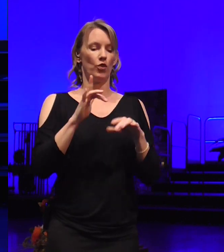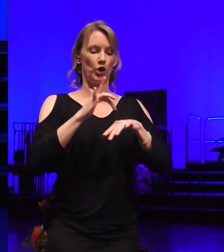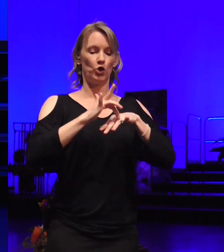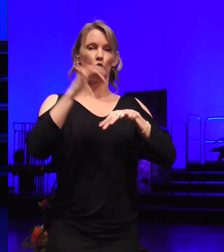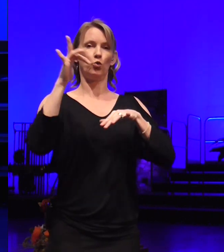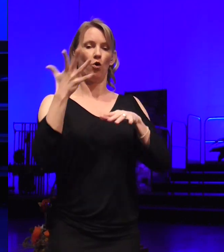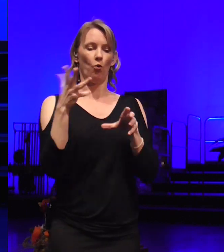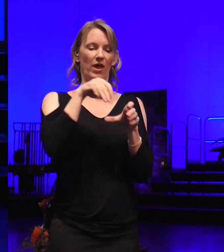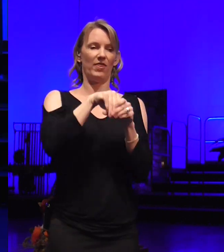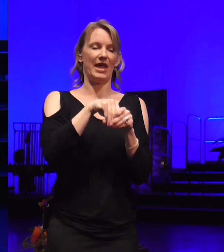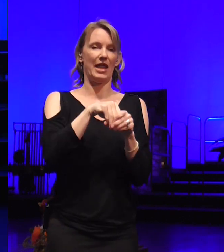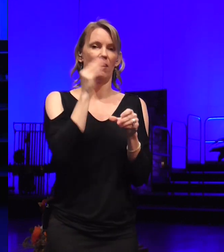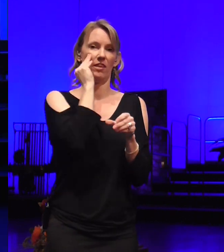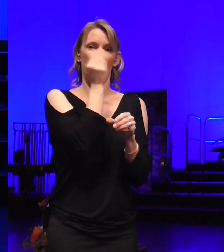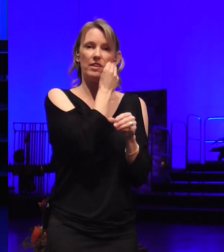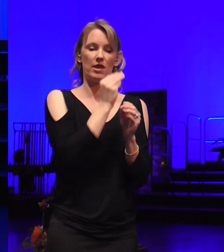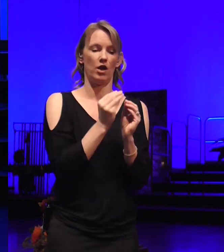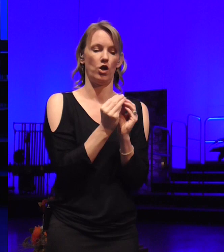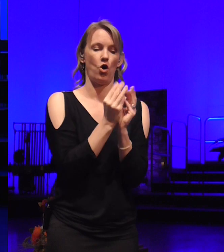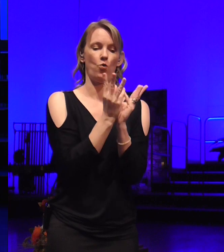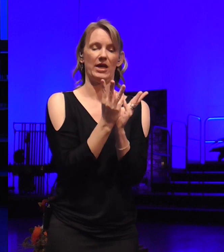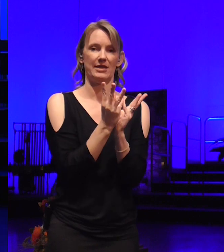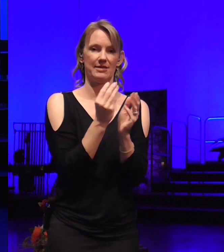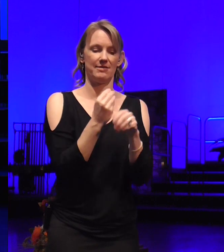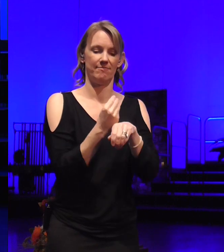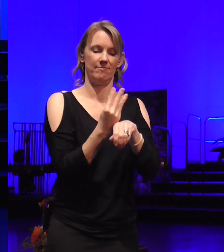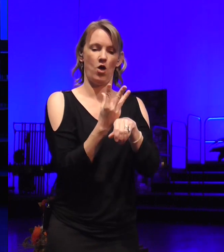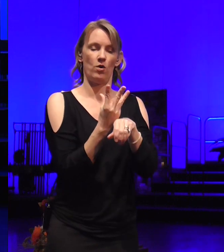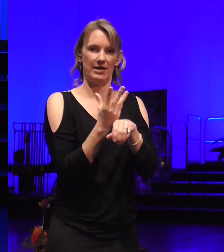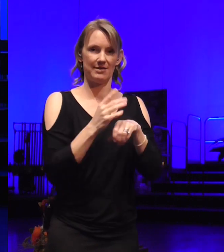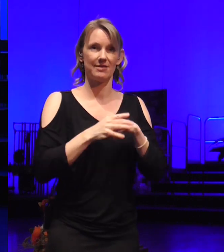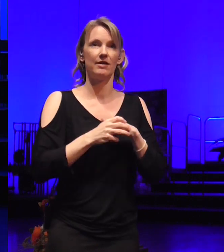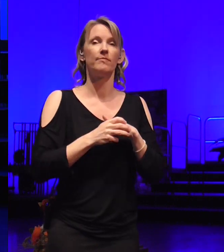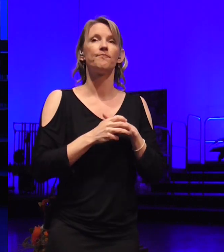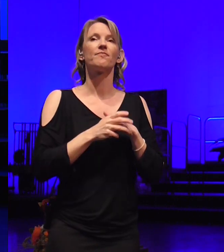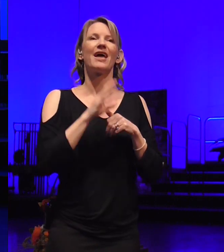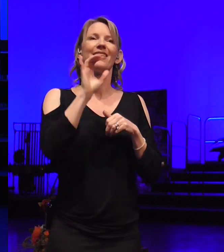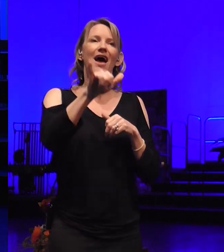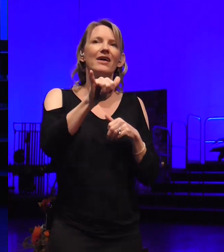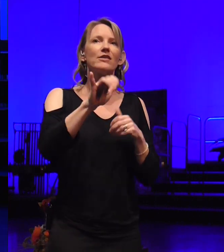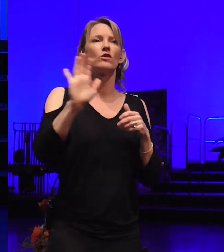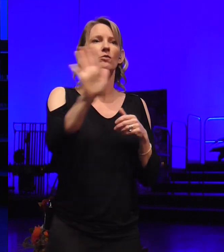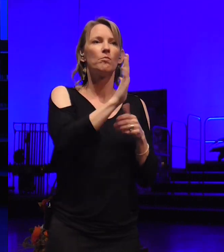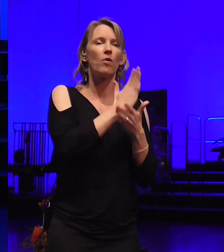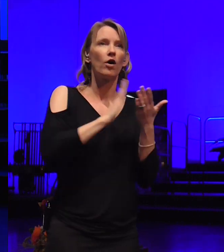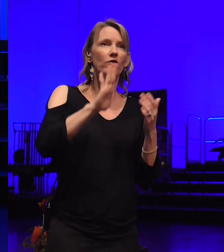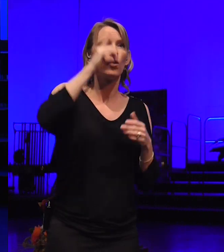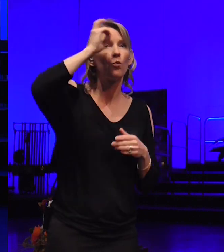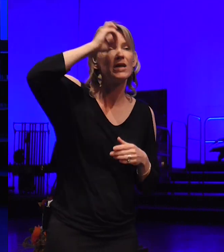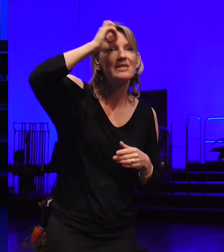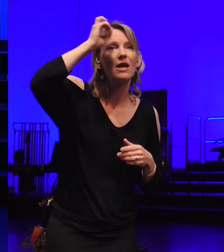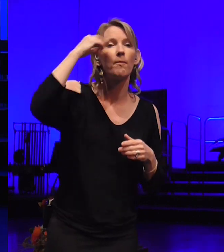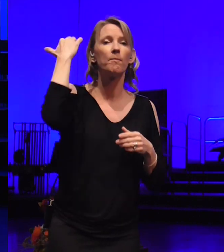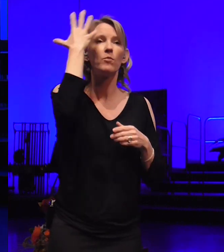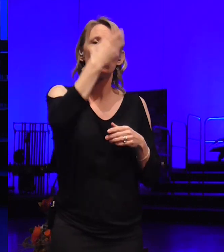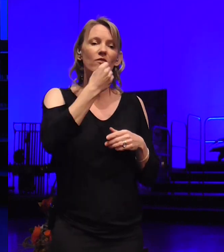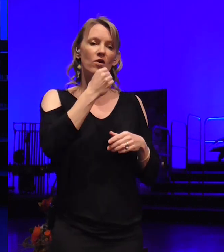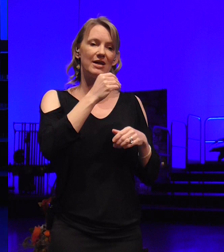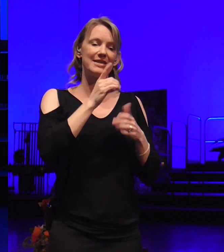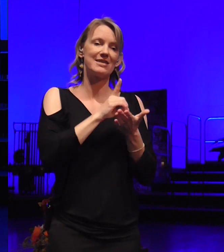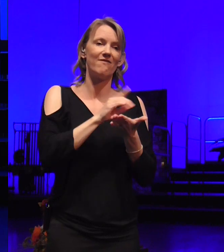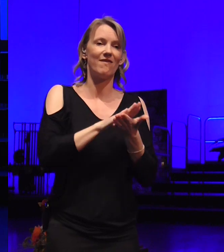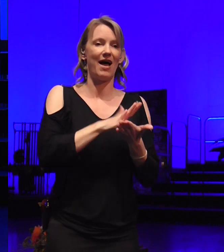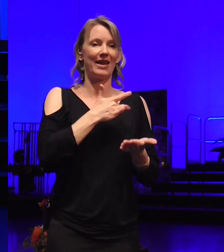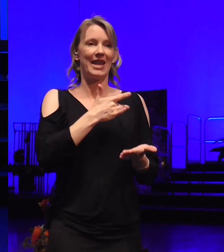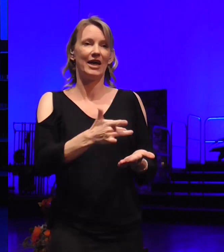lotus. The jewel in the lotus of your life is that very jewel of wisdom and consciousness and beautiful divine